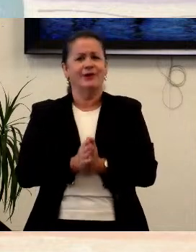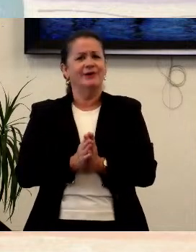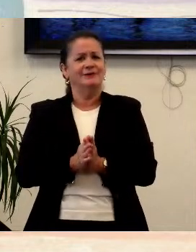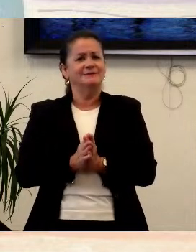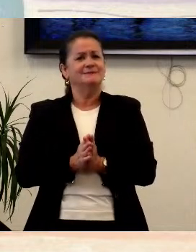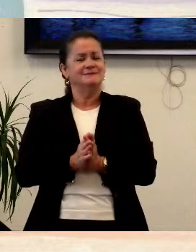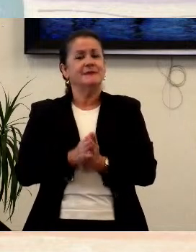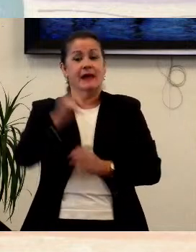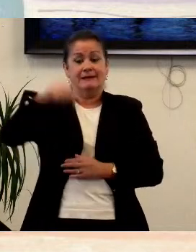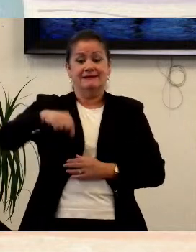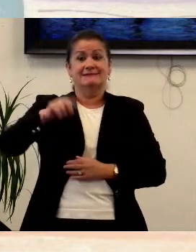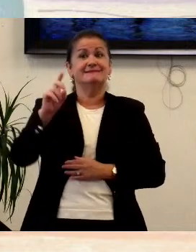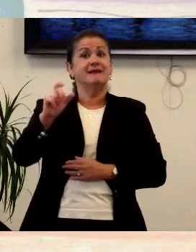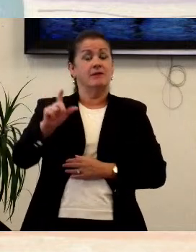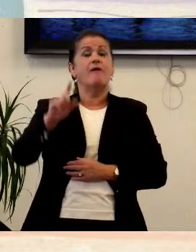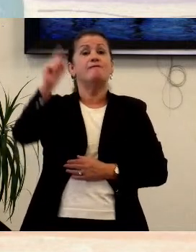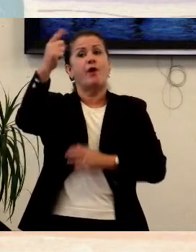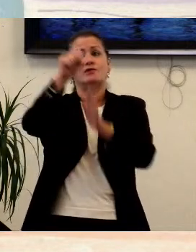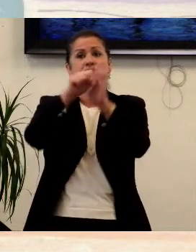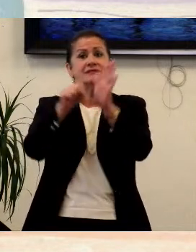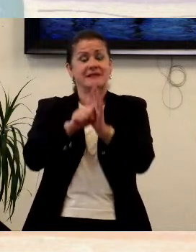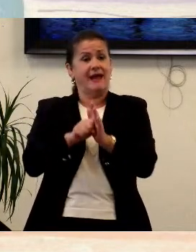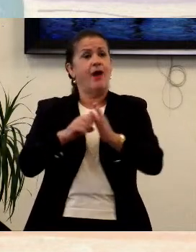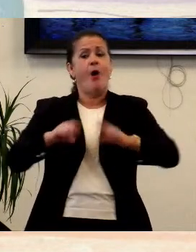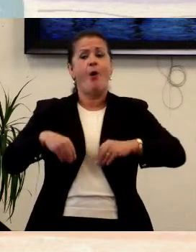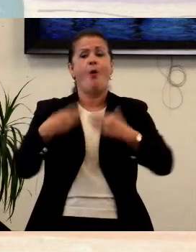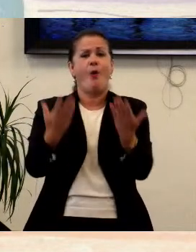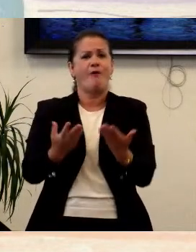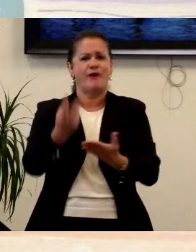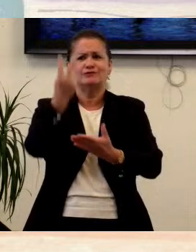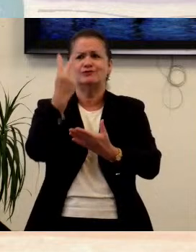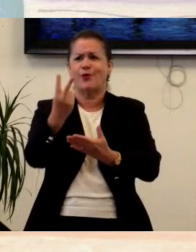were offering a full bilingual option.